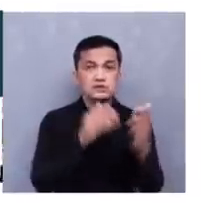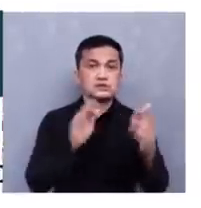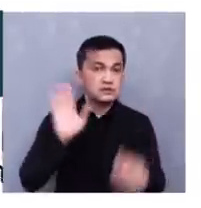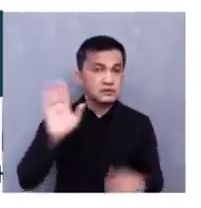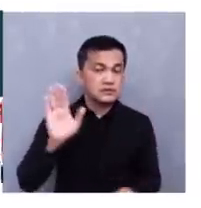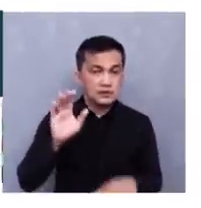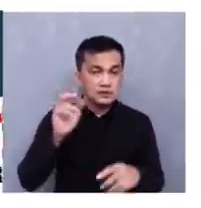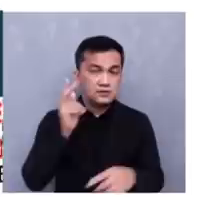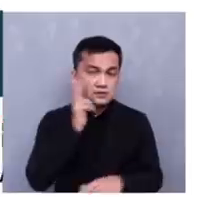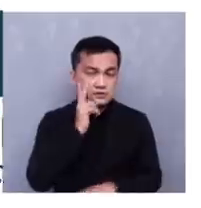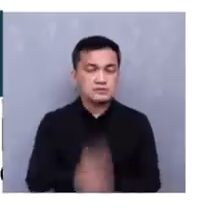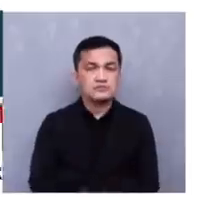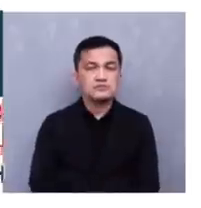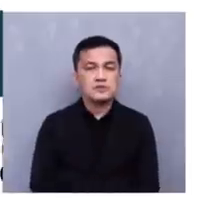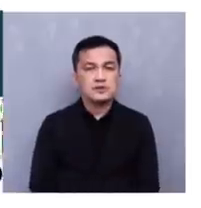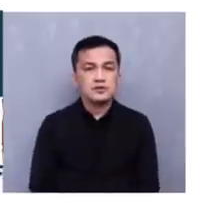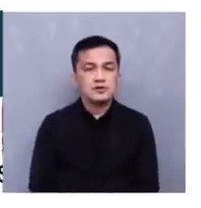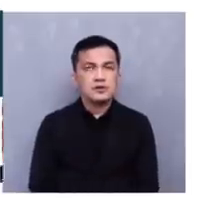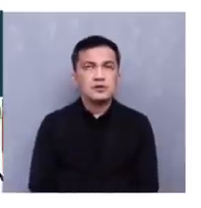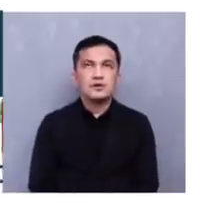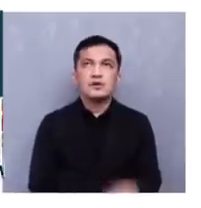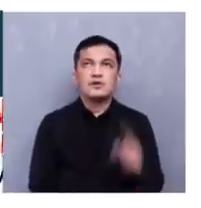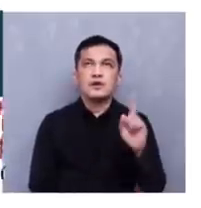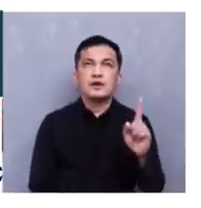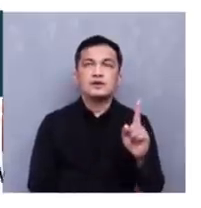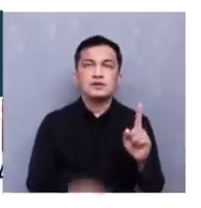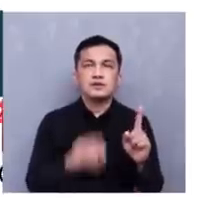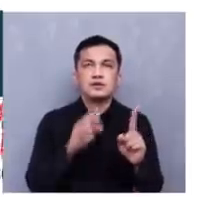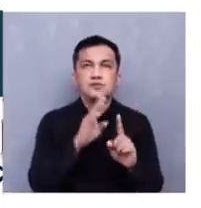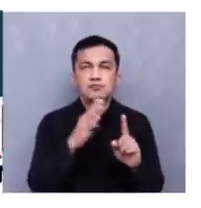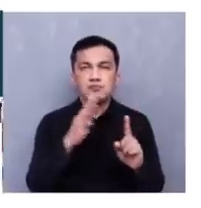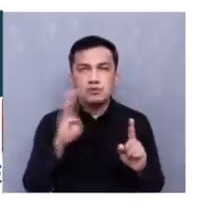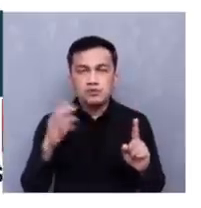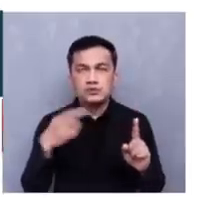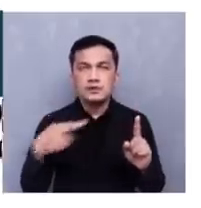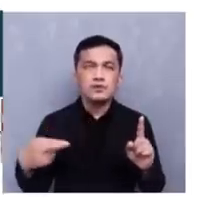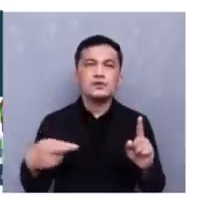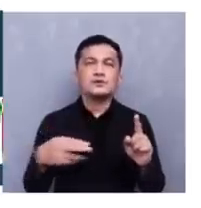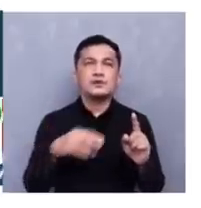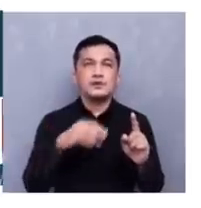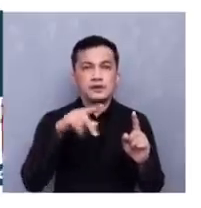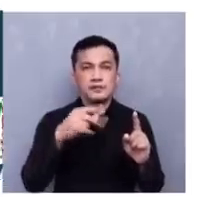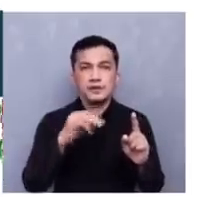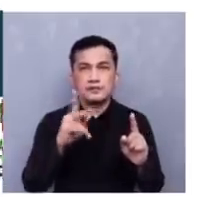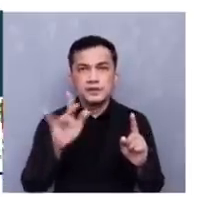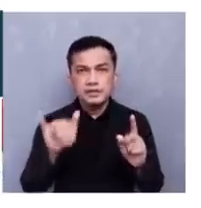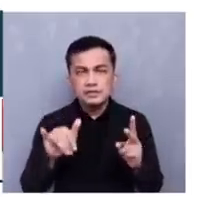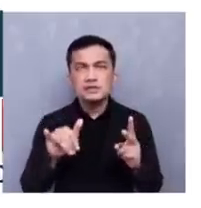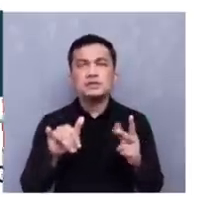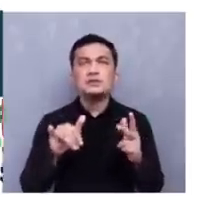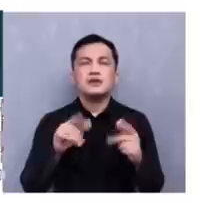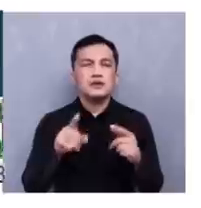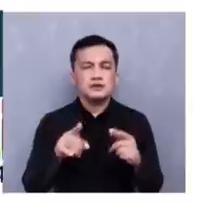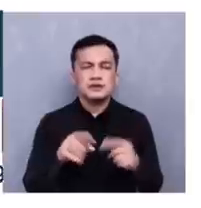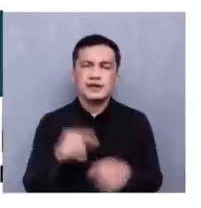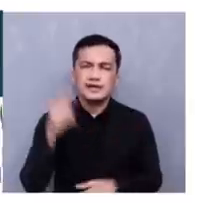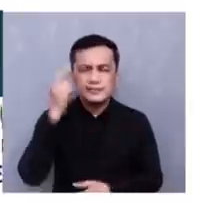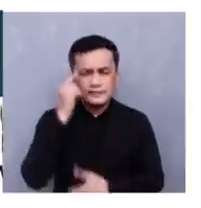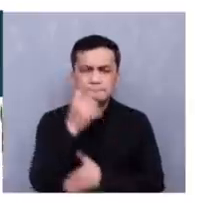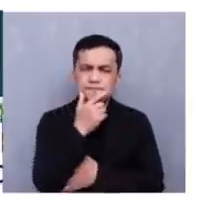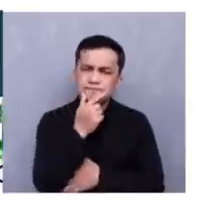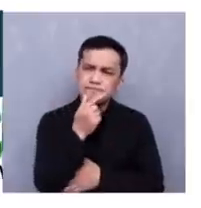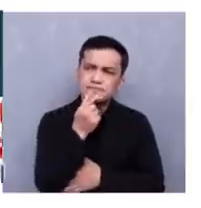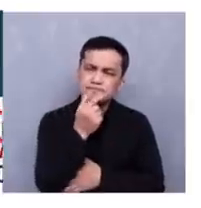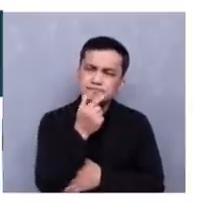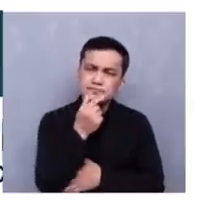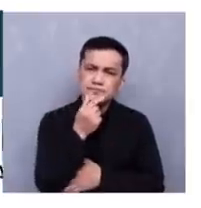One of them, Blue Ribbon, yung mga family. So I think to post, no, ang posturing